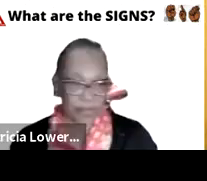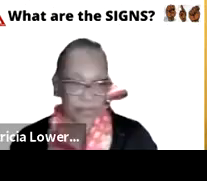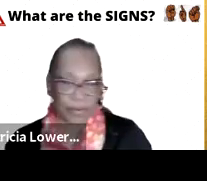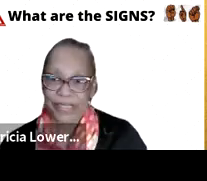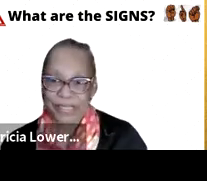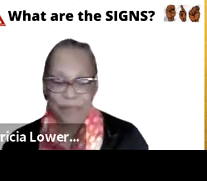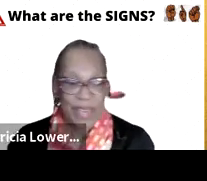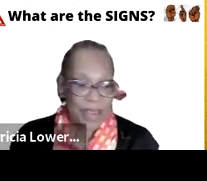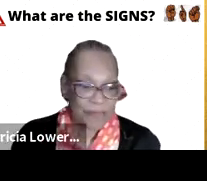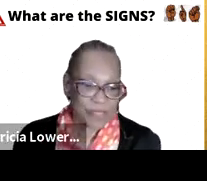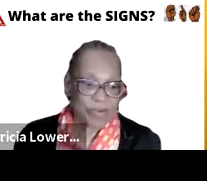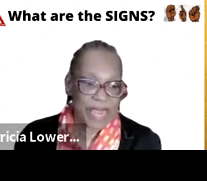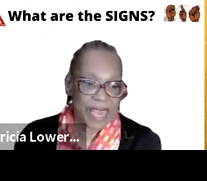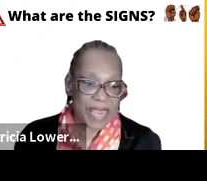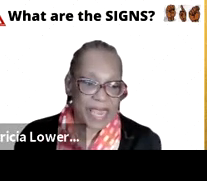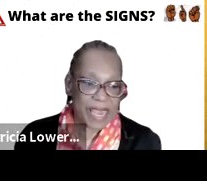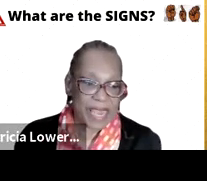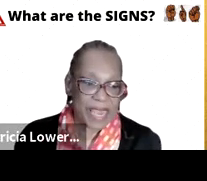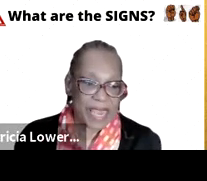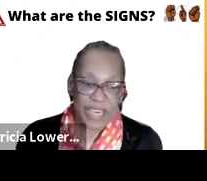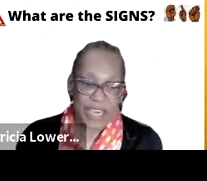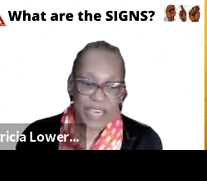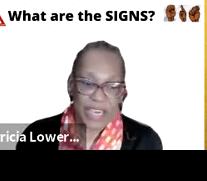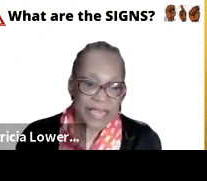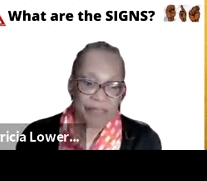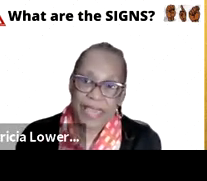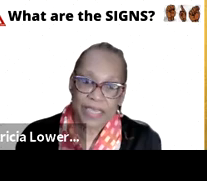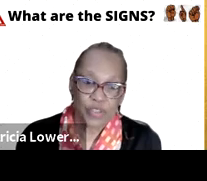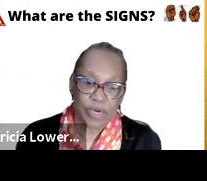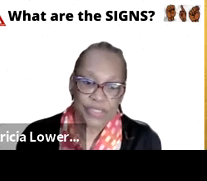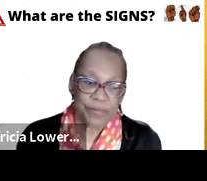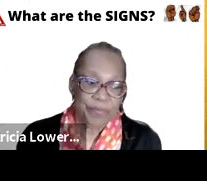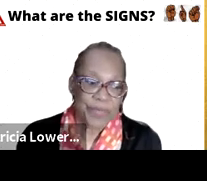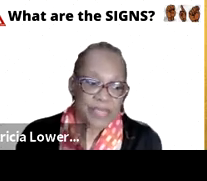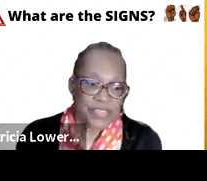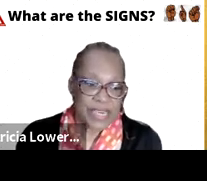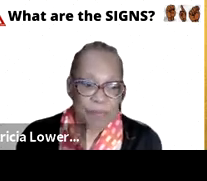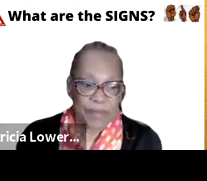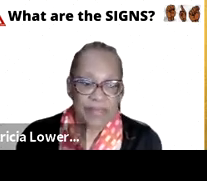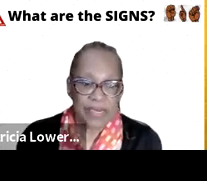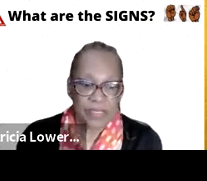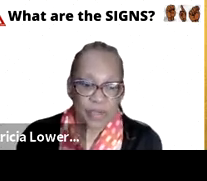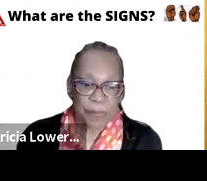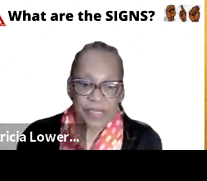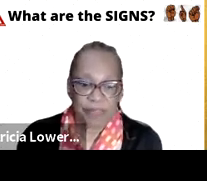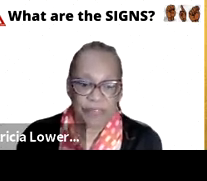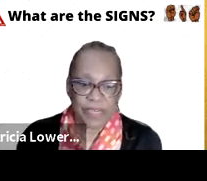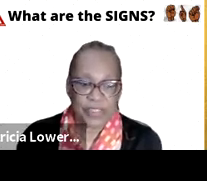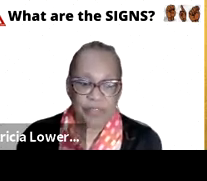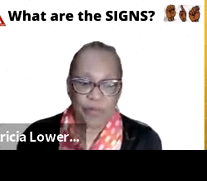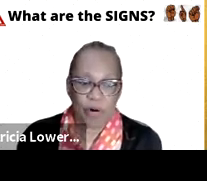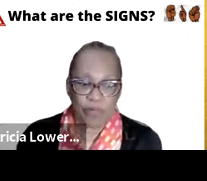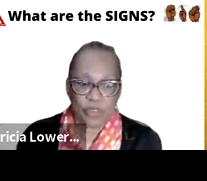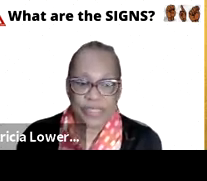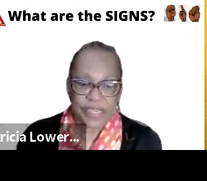Thanks, Sora. First, we have Janet Hill, a native of Macon, Georgia. She has been in the interpreting